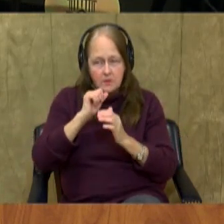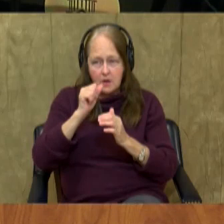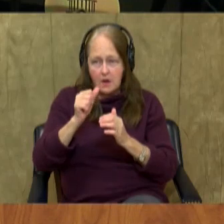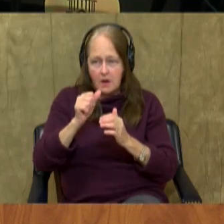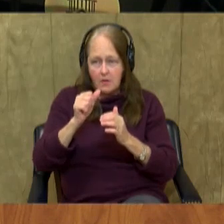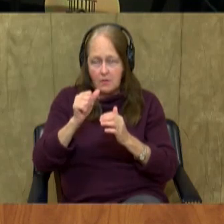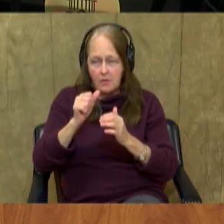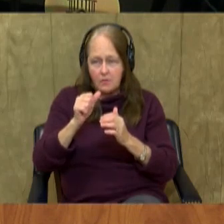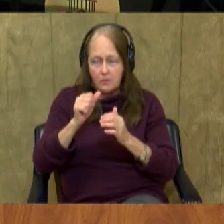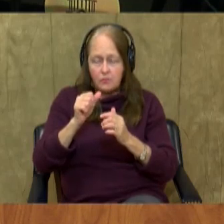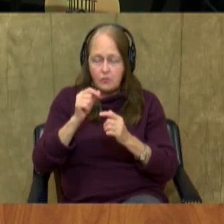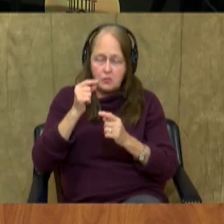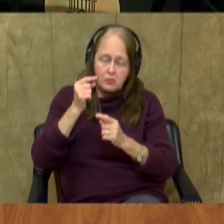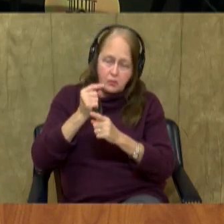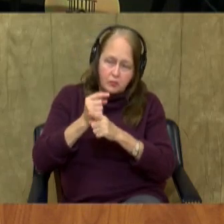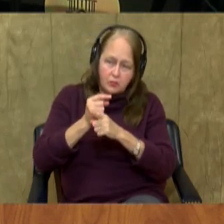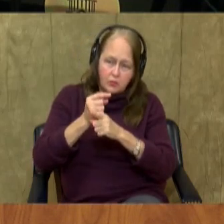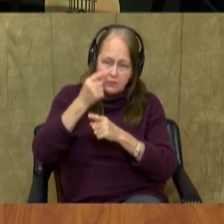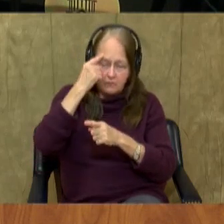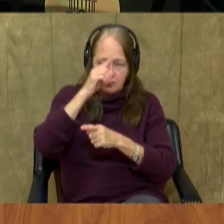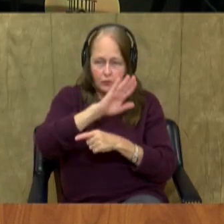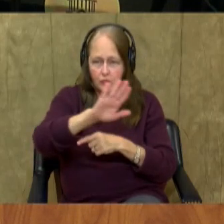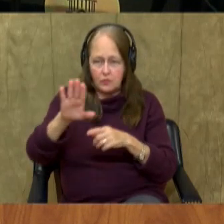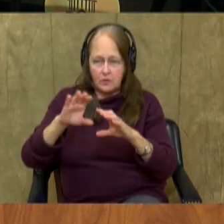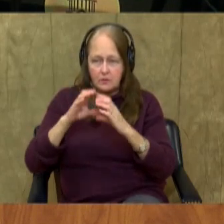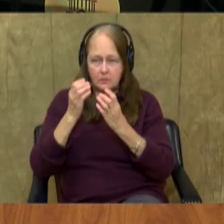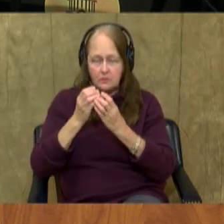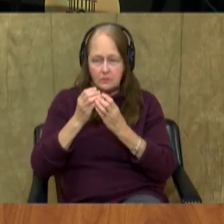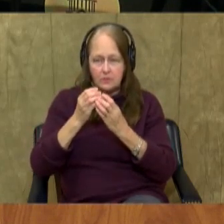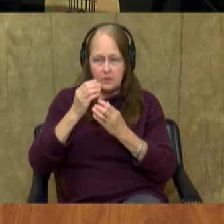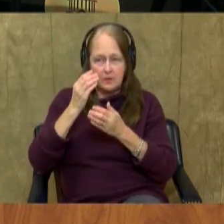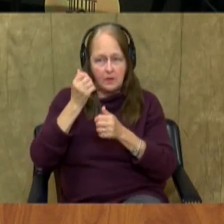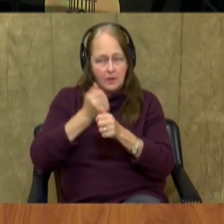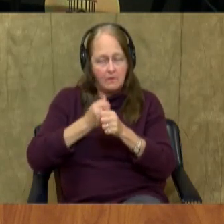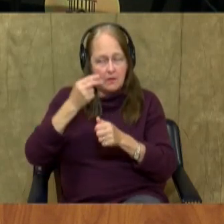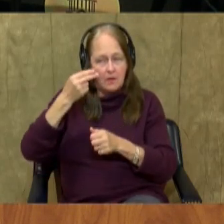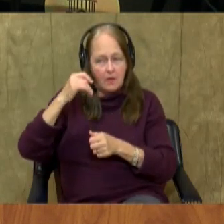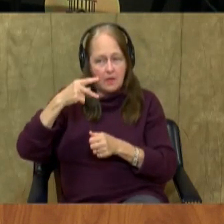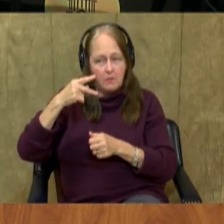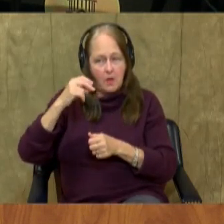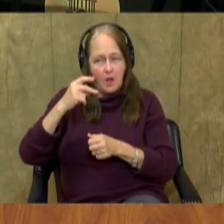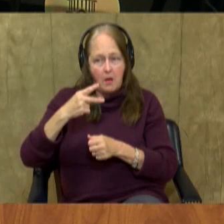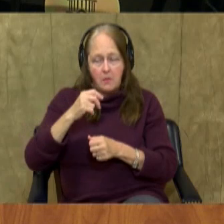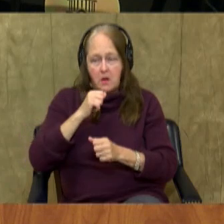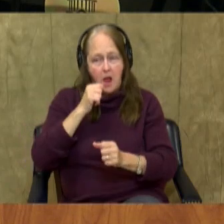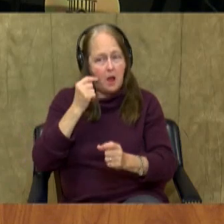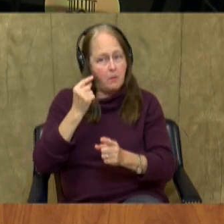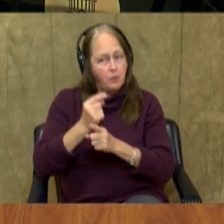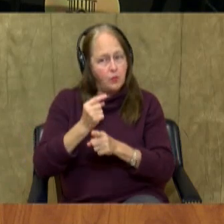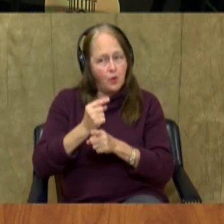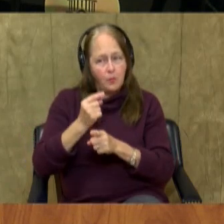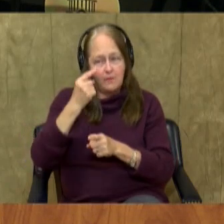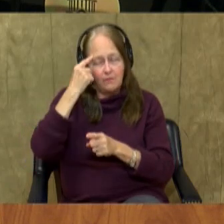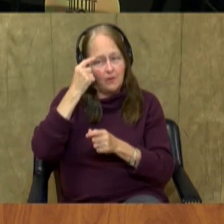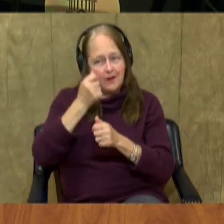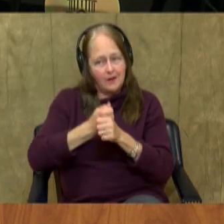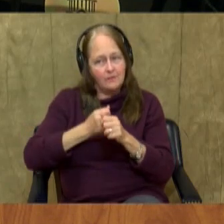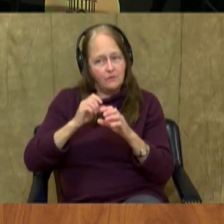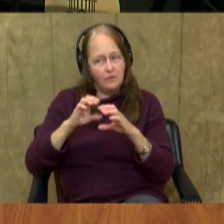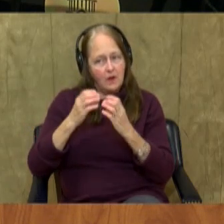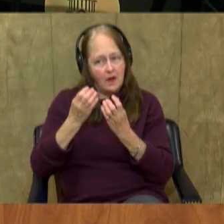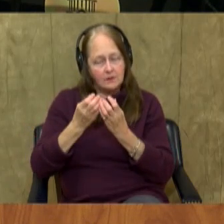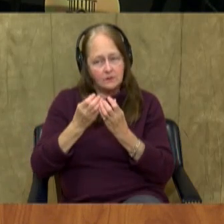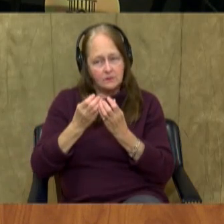be appropriate for the classroom. Every hip hop song, of course, is definitely not appropriate in the